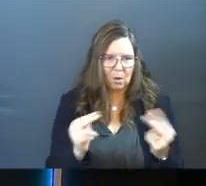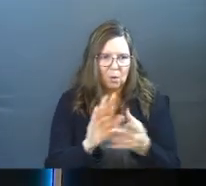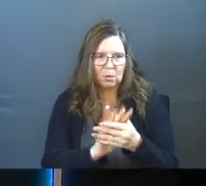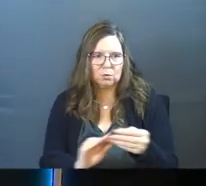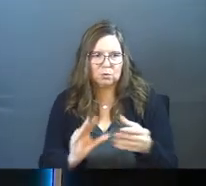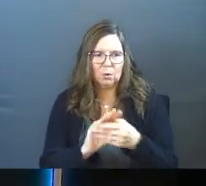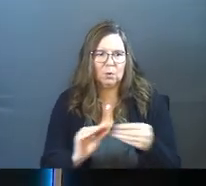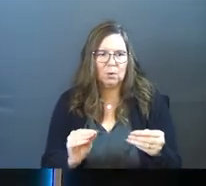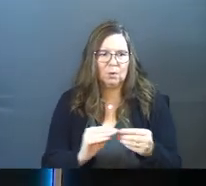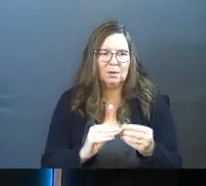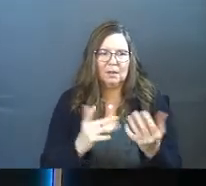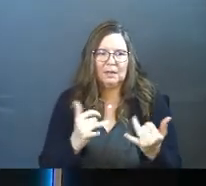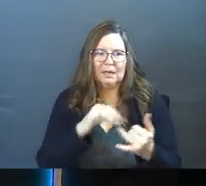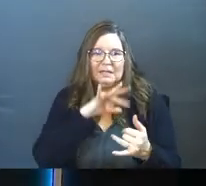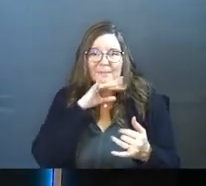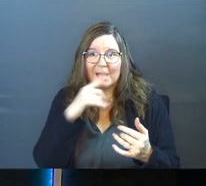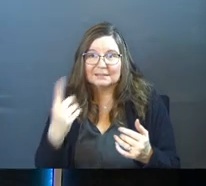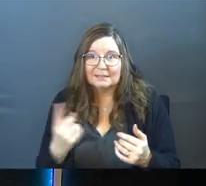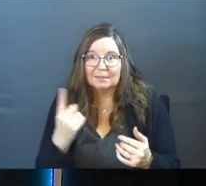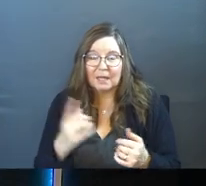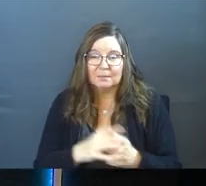wonder why it's messy sometimes.